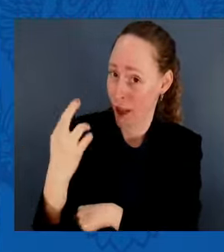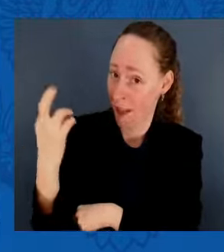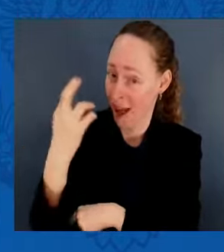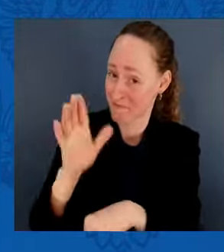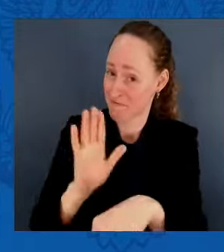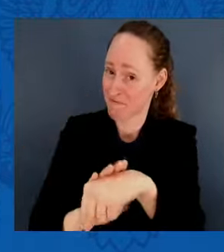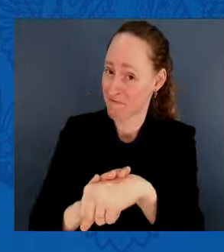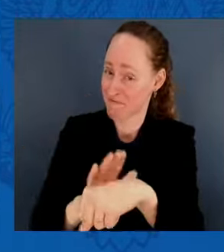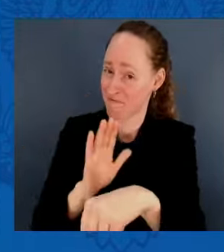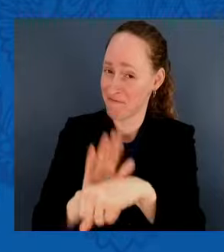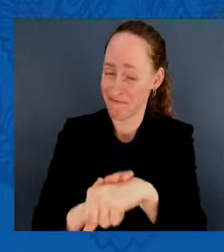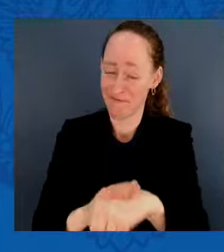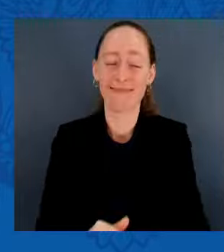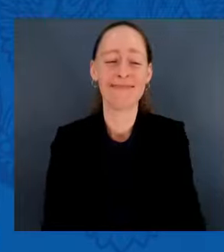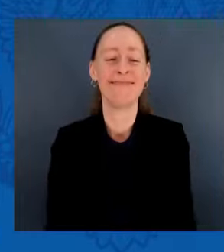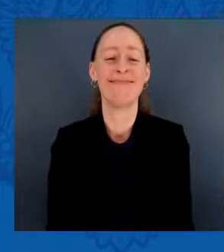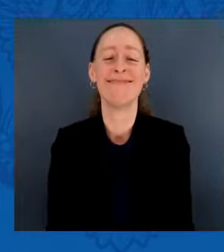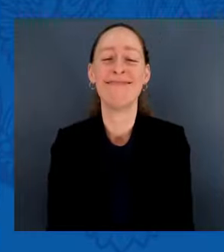Clearly.